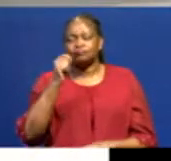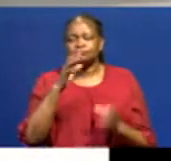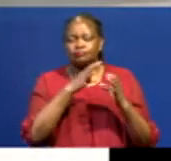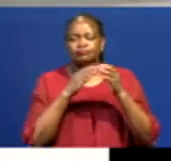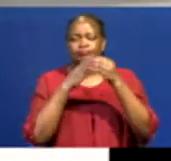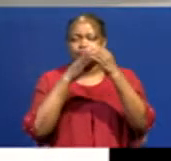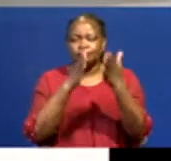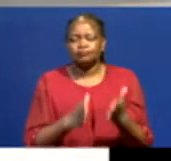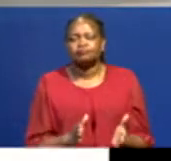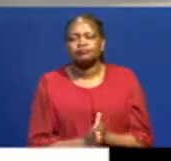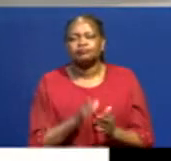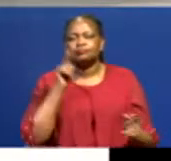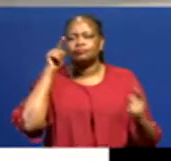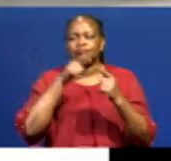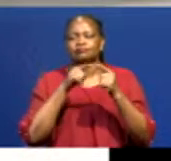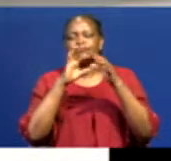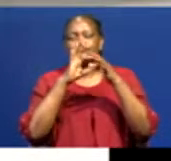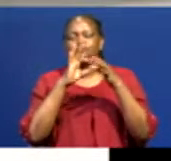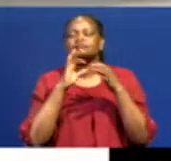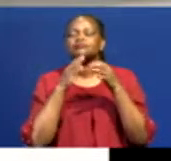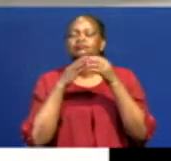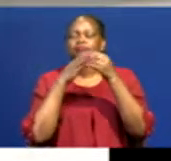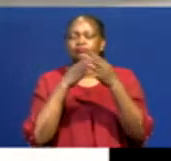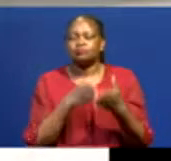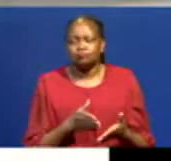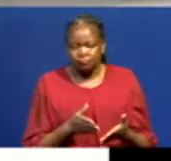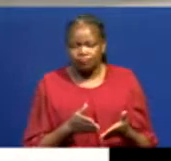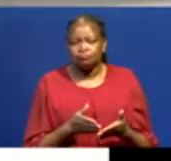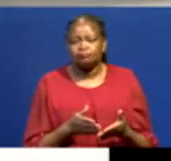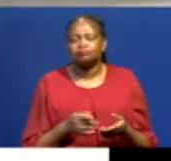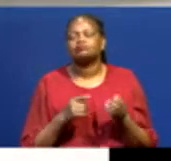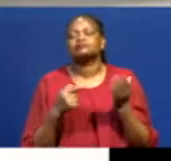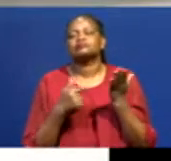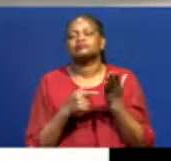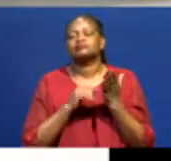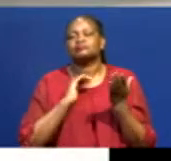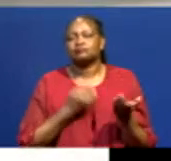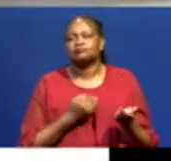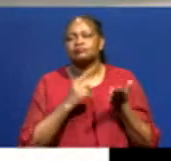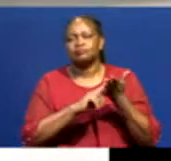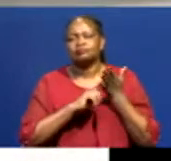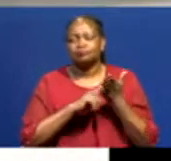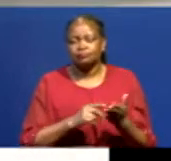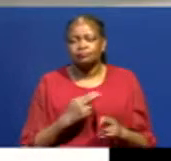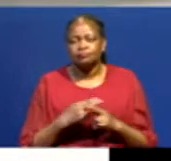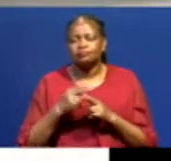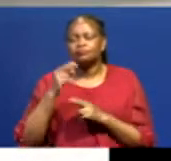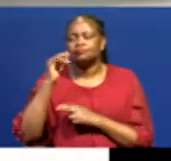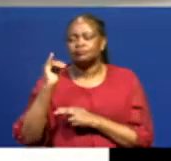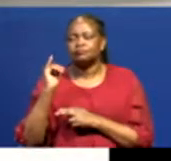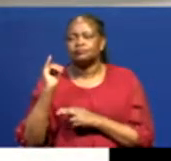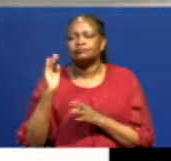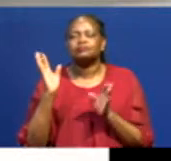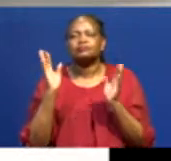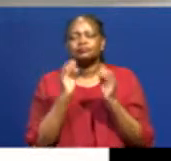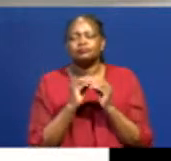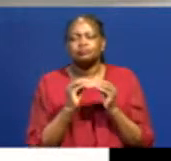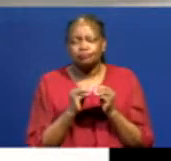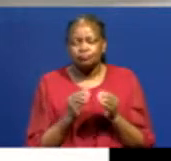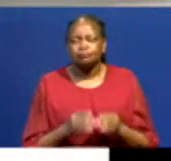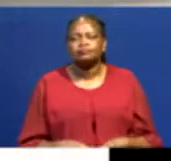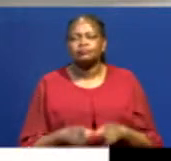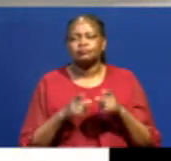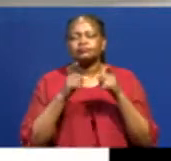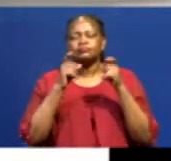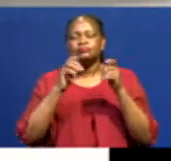Karua and Azimio's lead of legal and technical committee in the talks, Jeremiah Kioni, convened a press conference Tuesday,